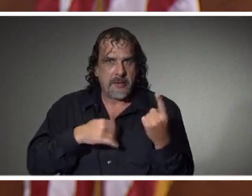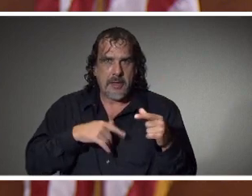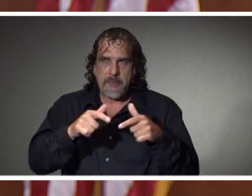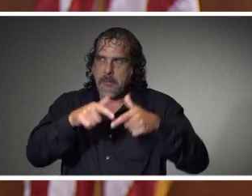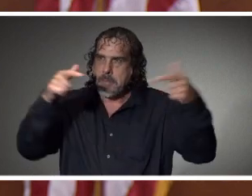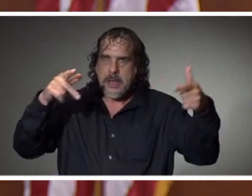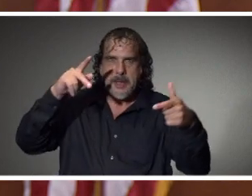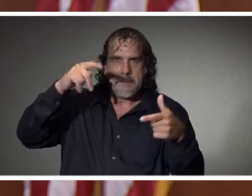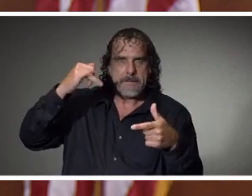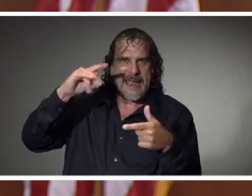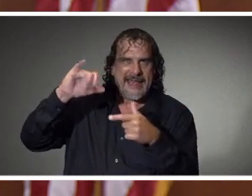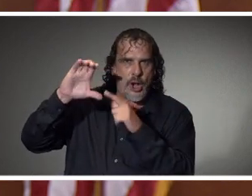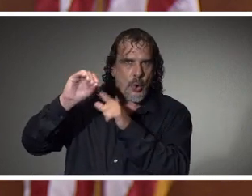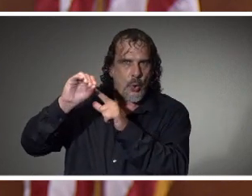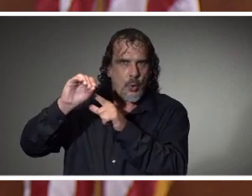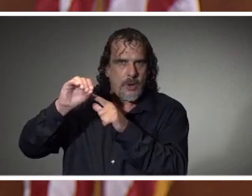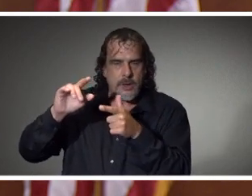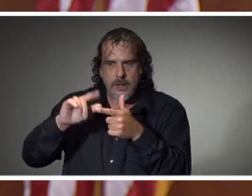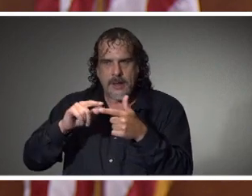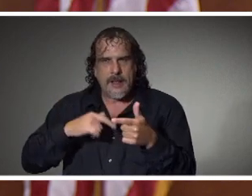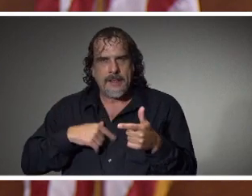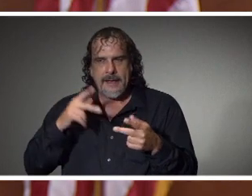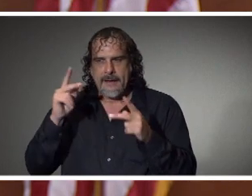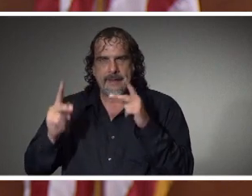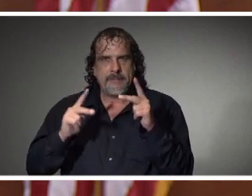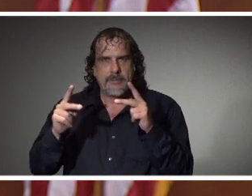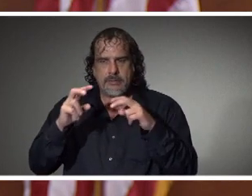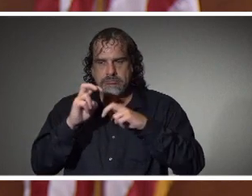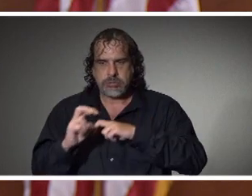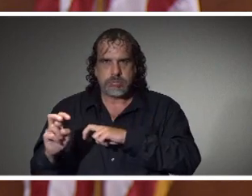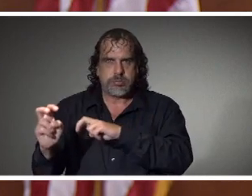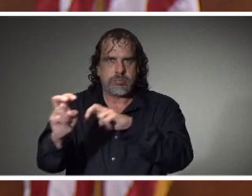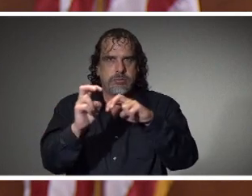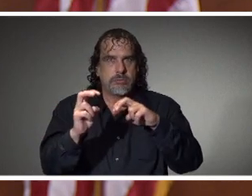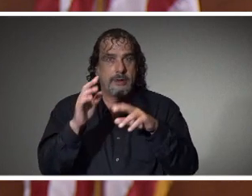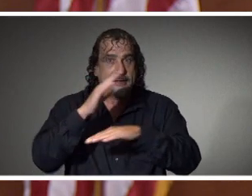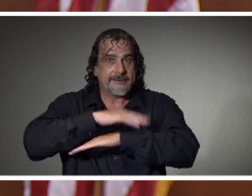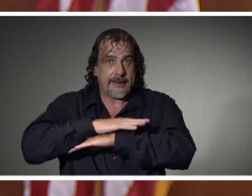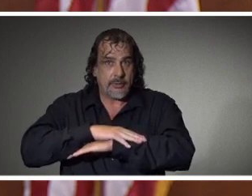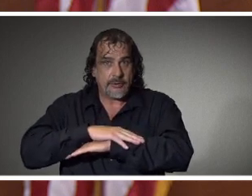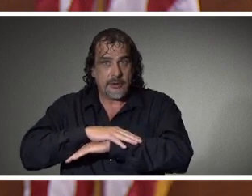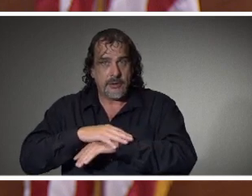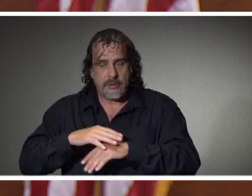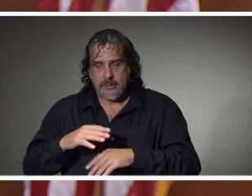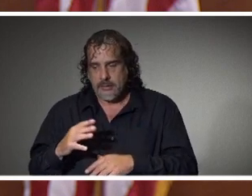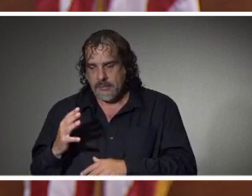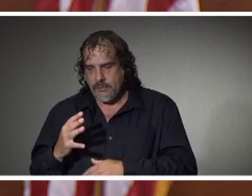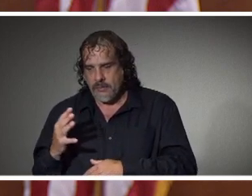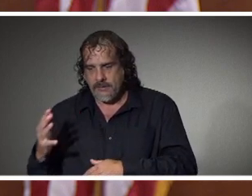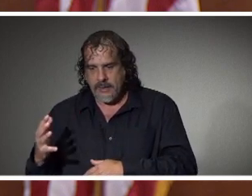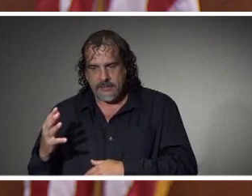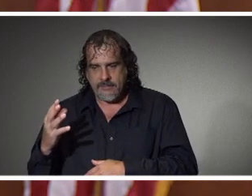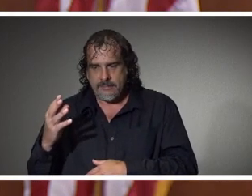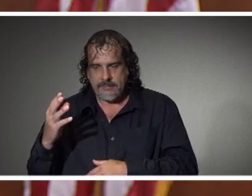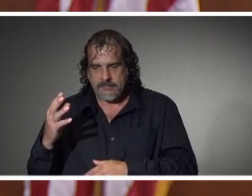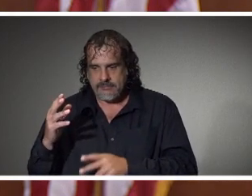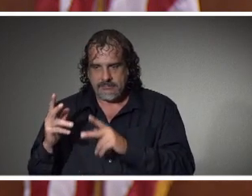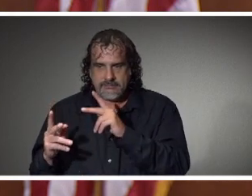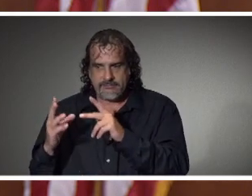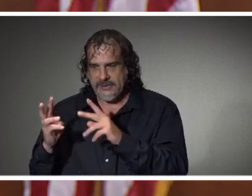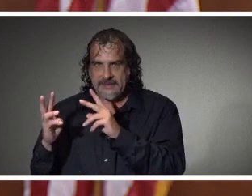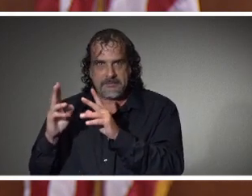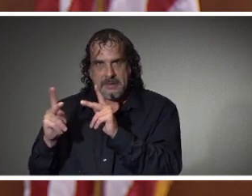patio. They have people seated at tables, and there's four or five or six or eight people per